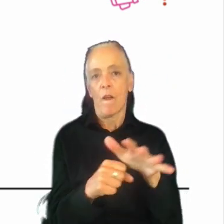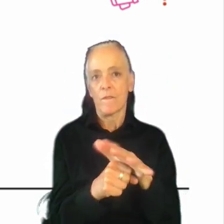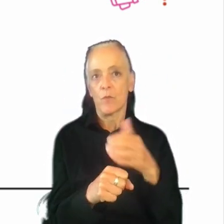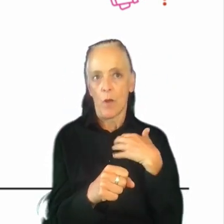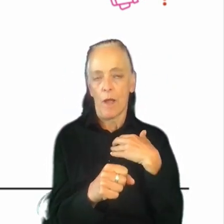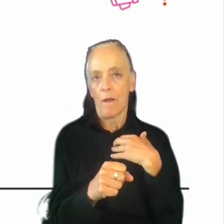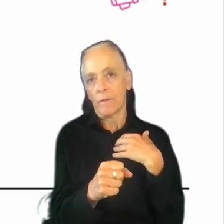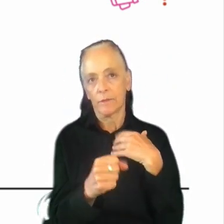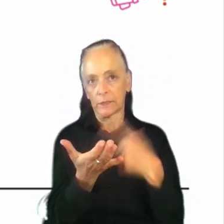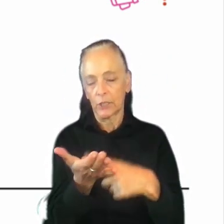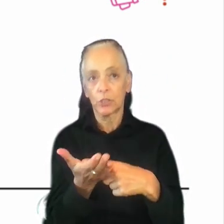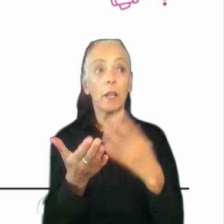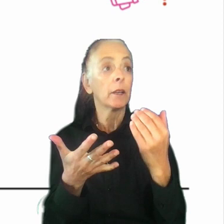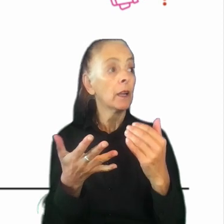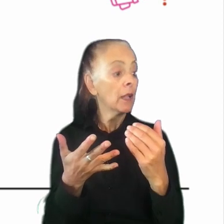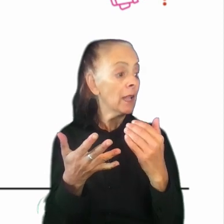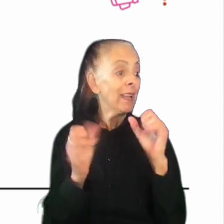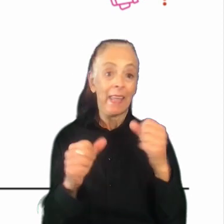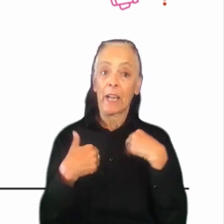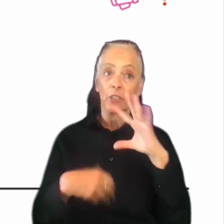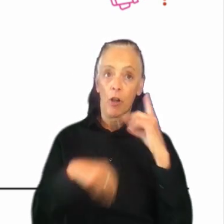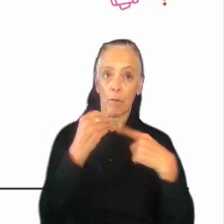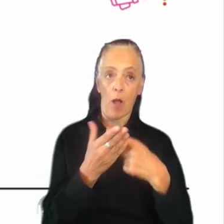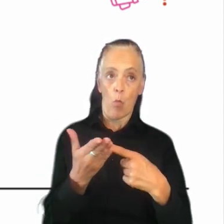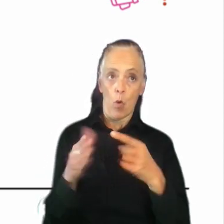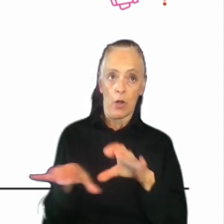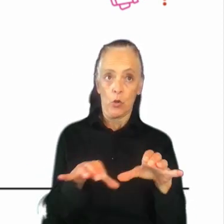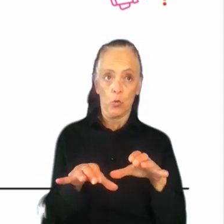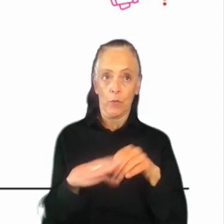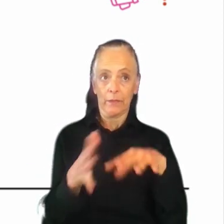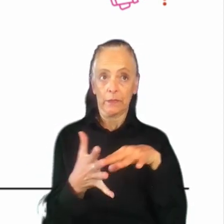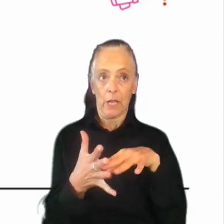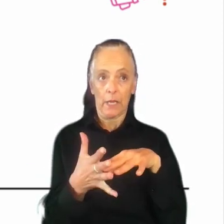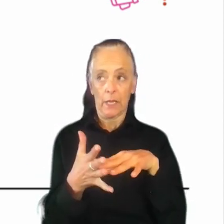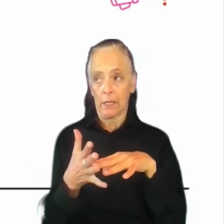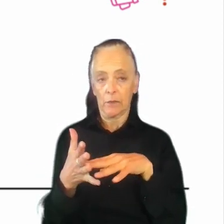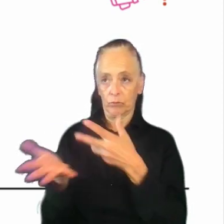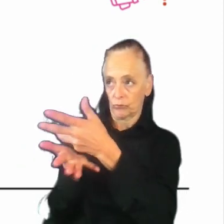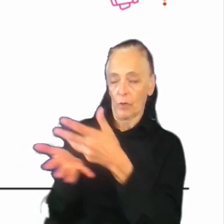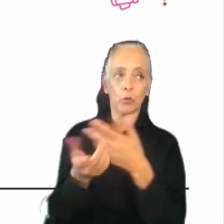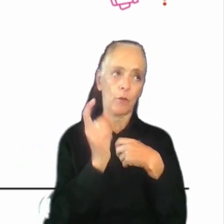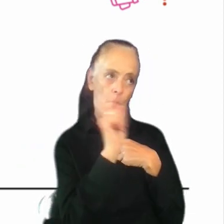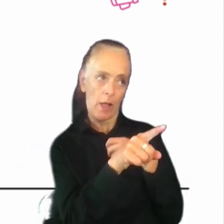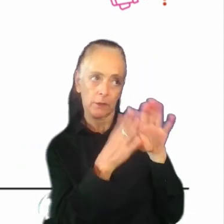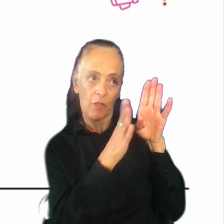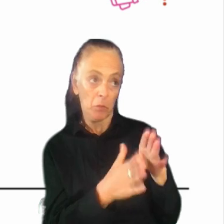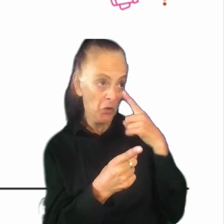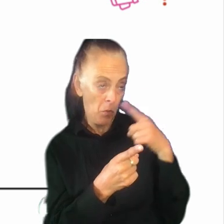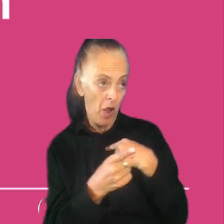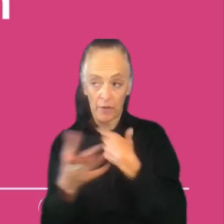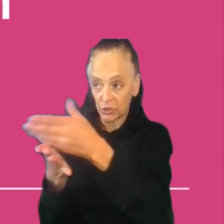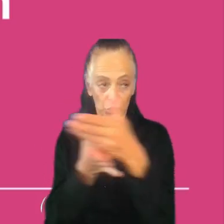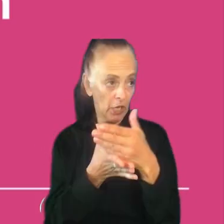and can i talk about what i do in this study and for that one again i need to ask the developer a question to see is it okay with them